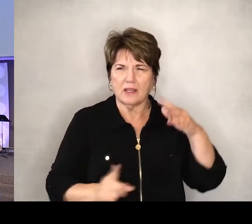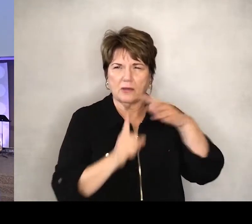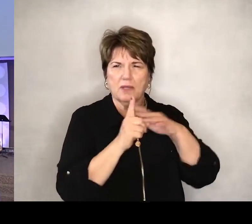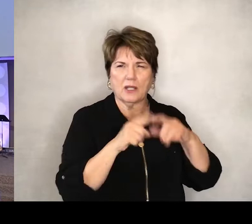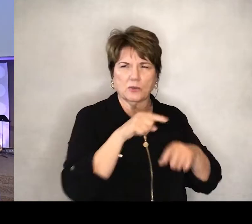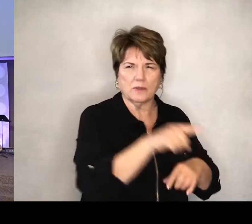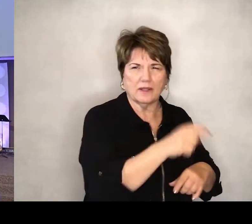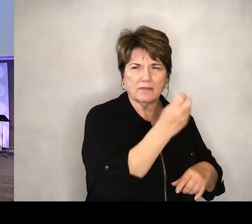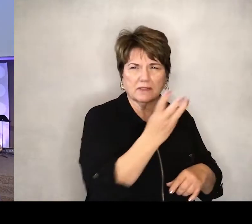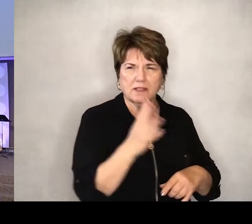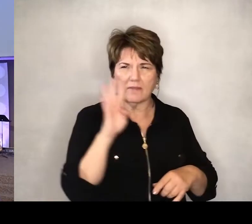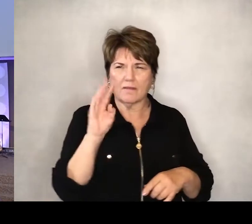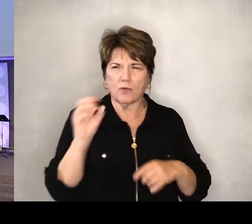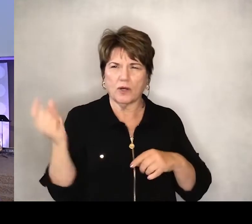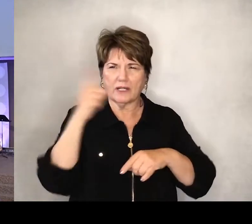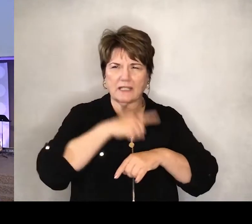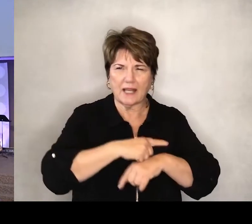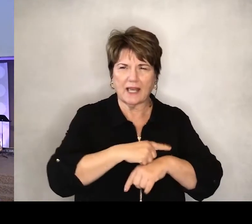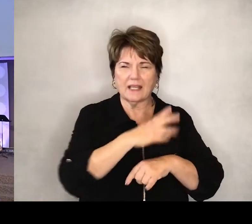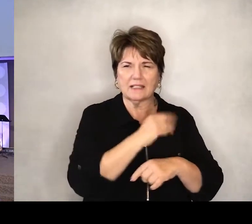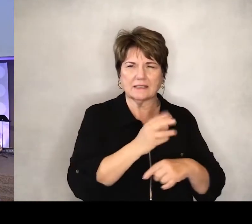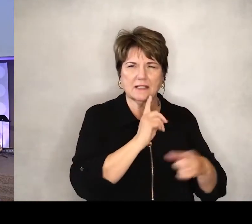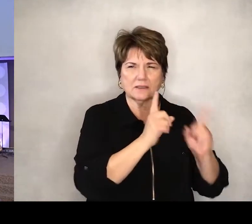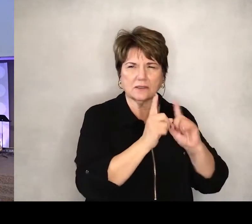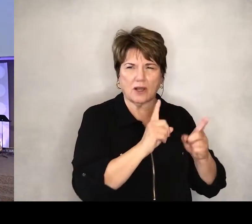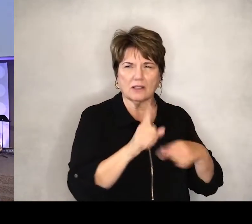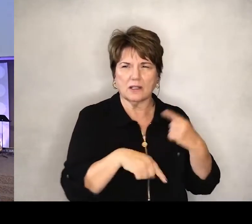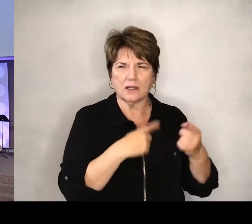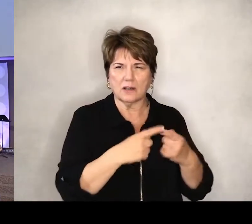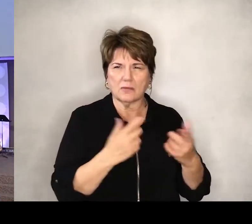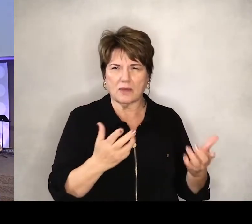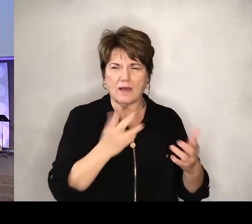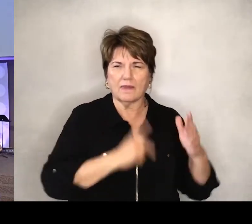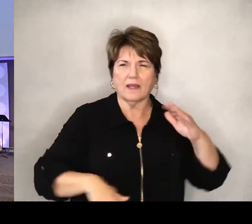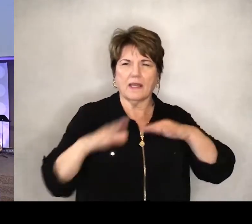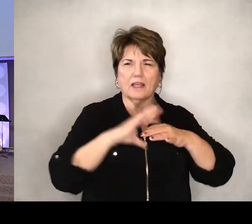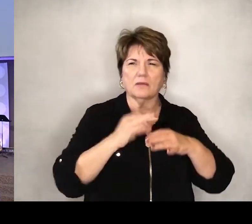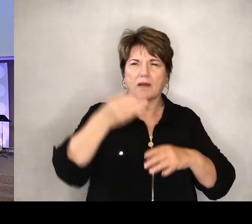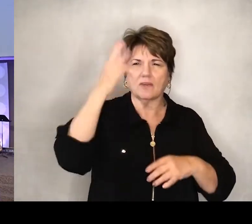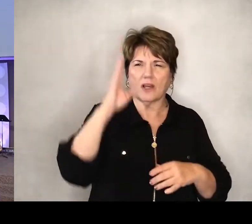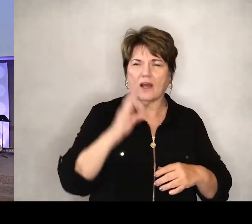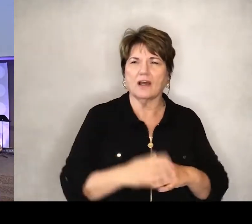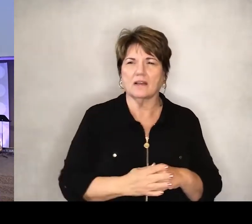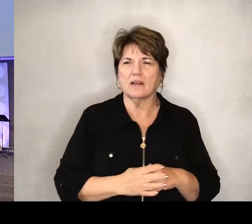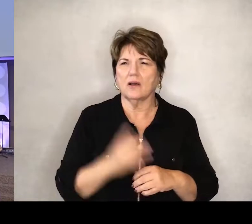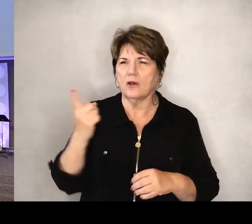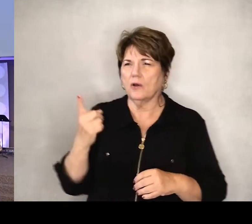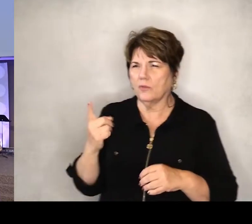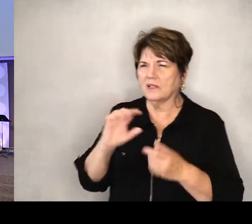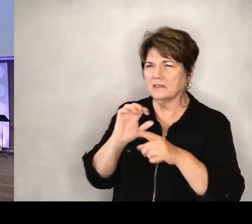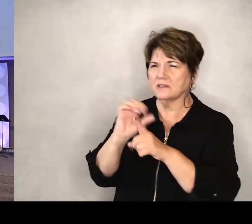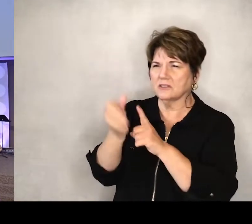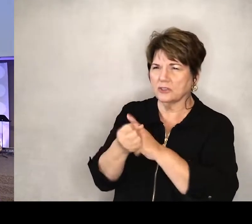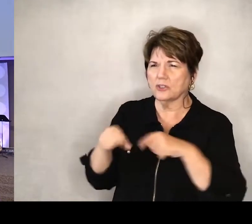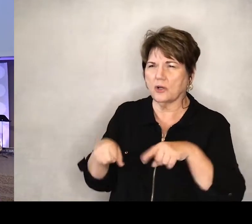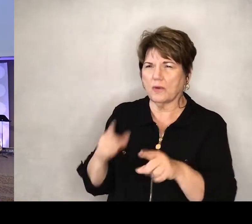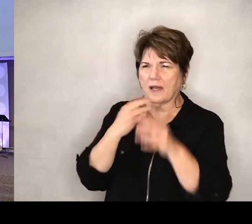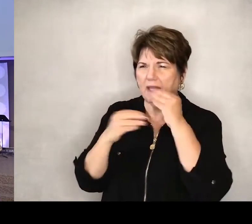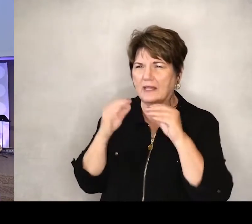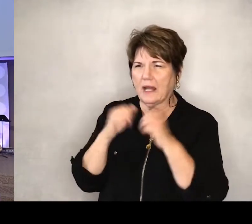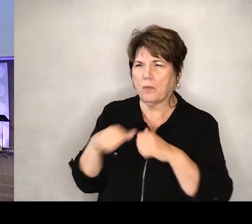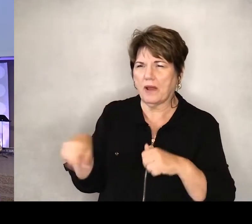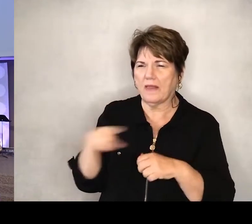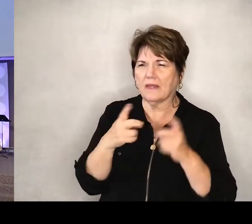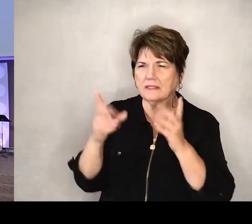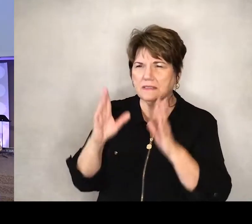them over a period of 40 days and spoke about the kingdom of God. On one occasion, while he was eating with